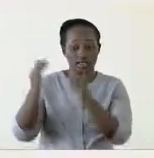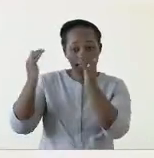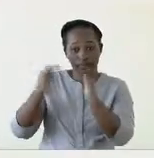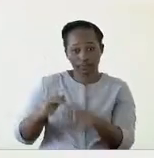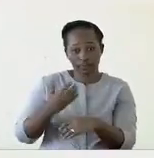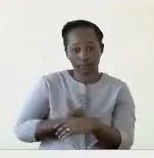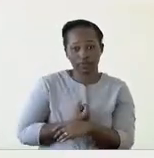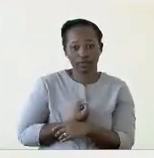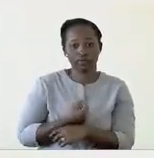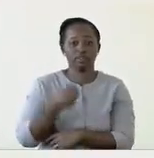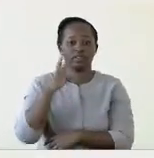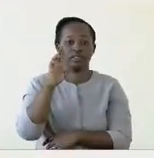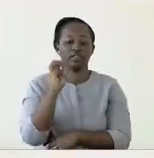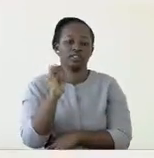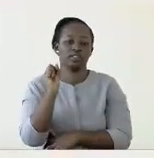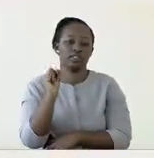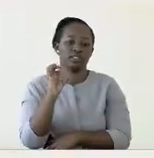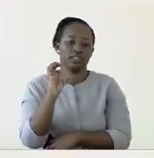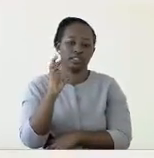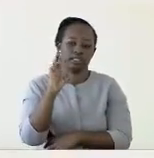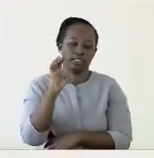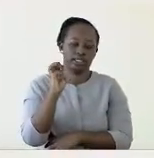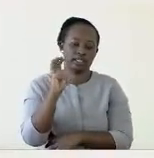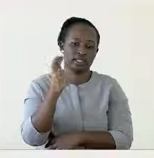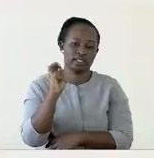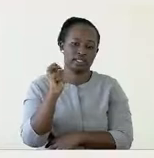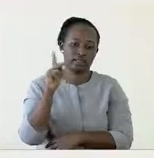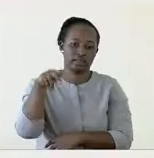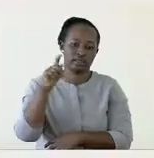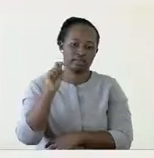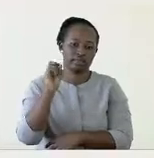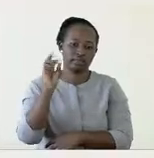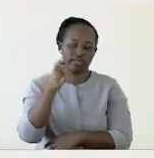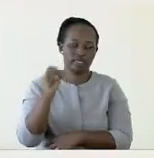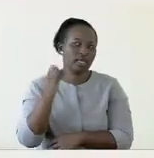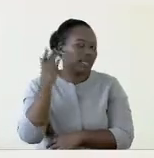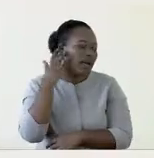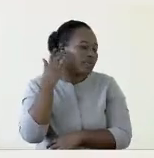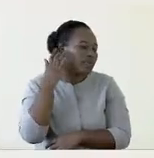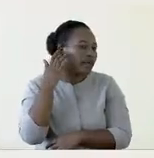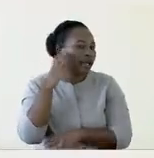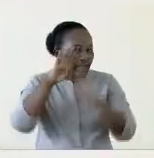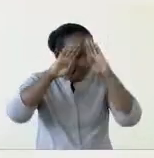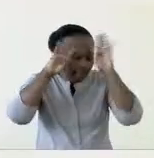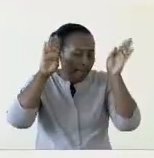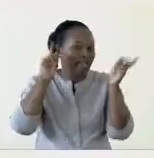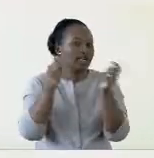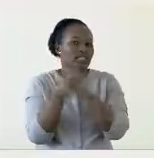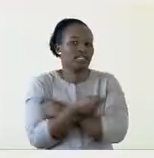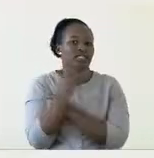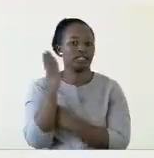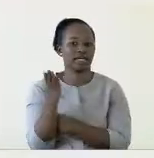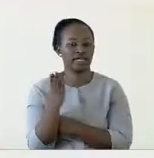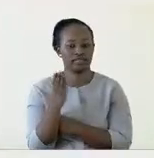these are the cells that detect and register the change. Receptors, these are the